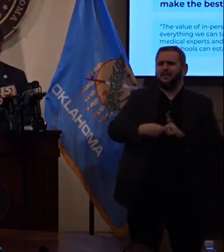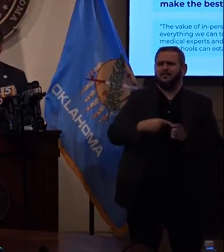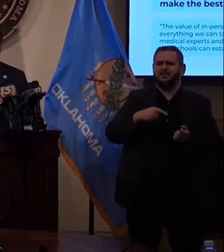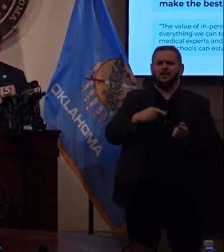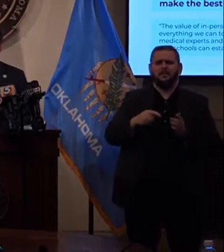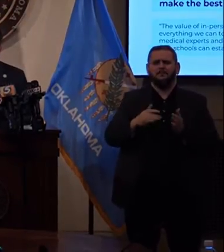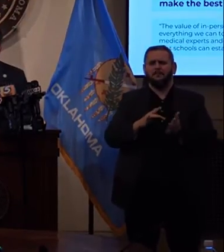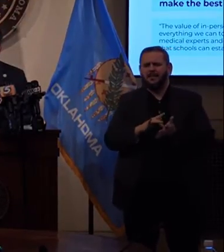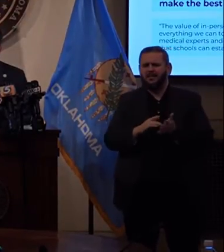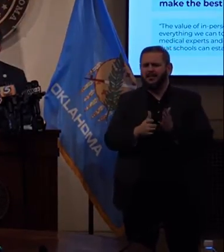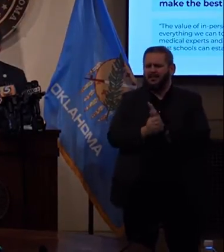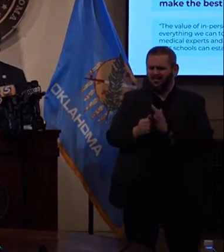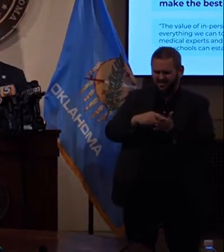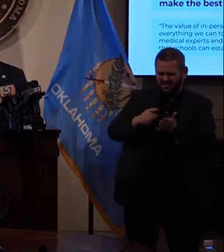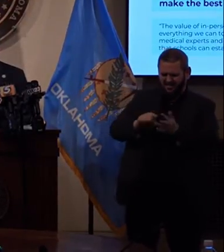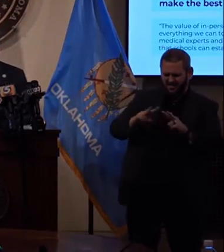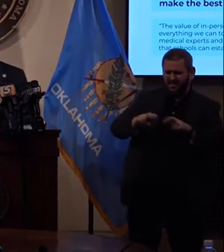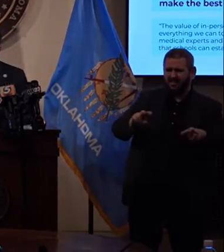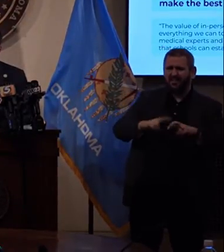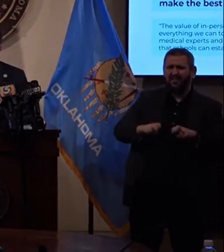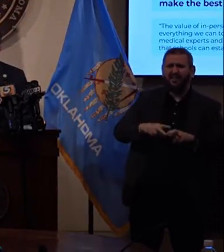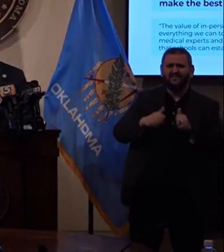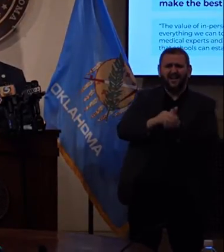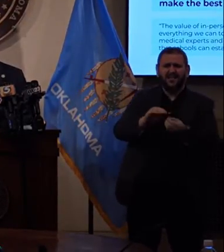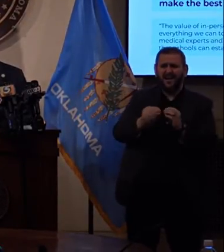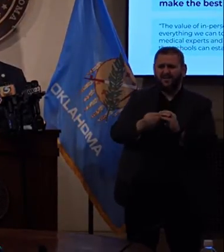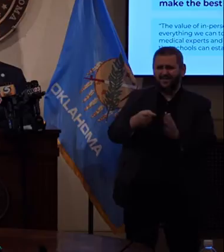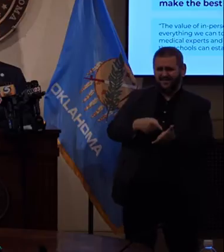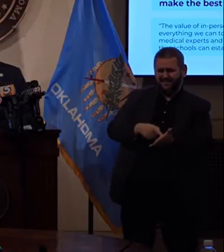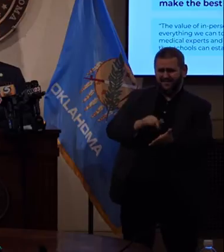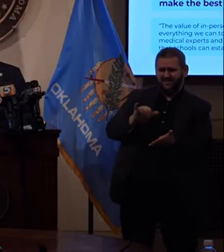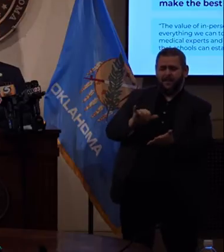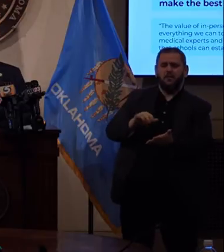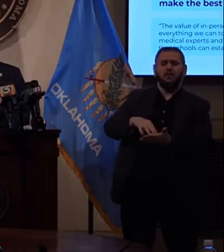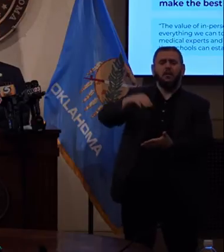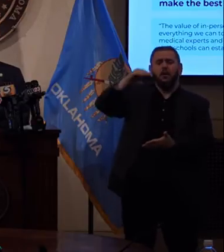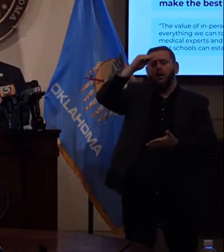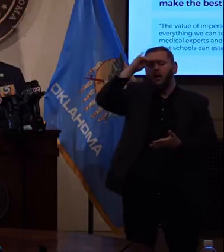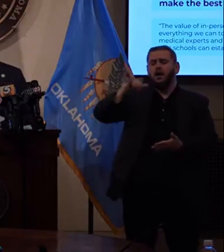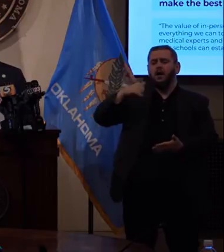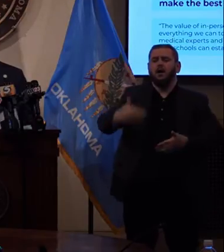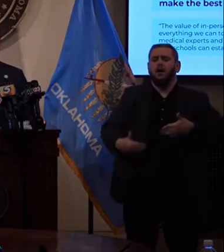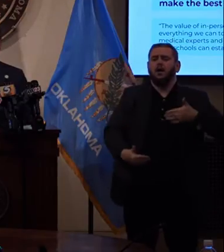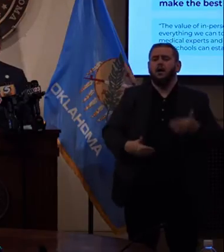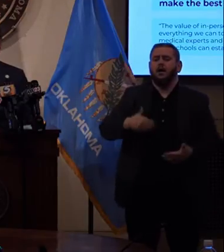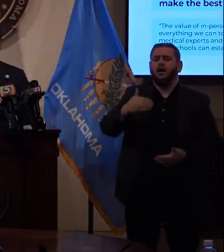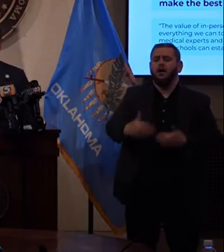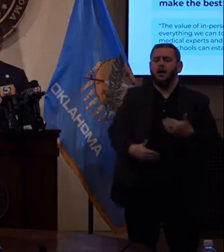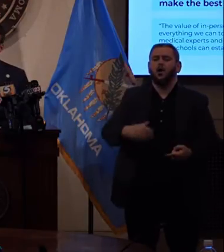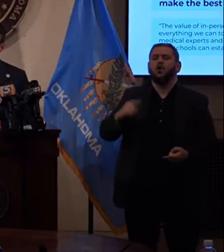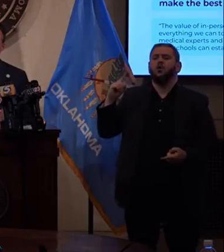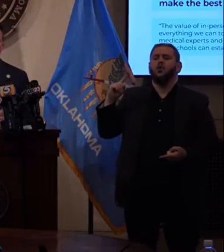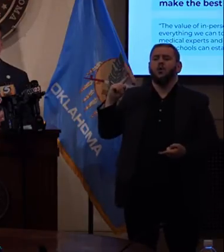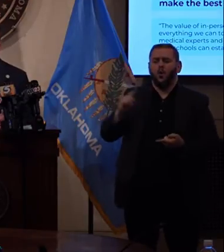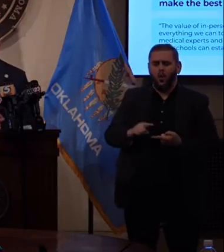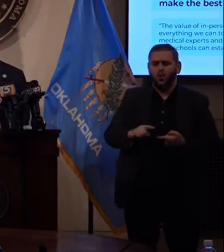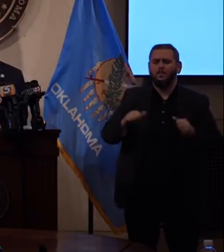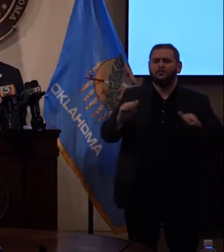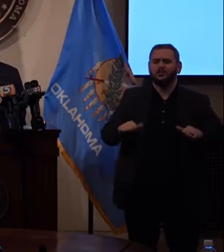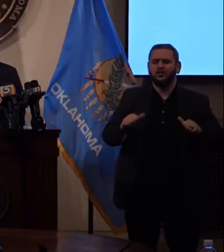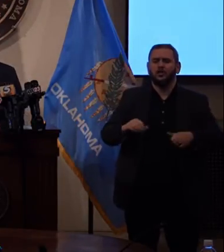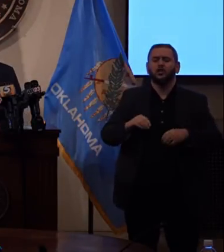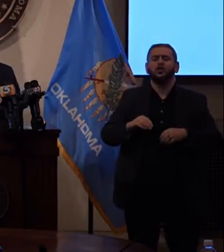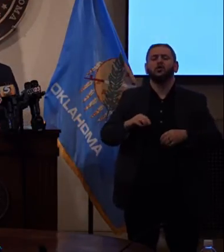followed the data and have learned that schools can establish a low risk of transmission. The first